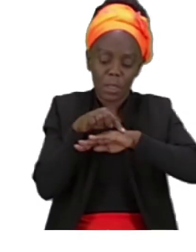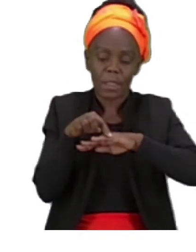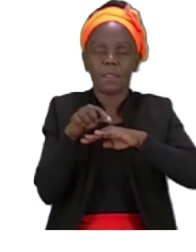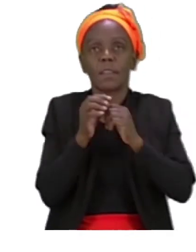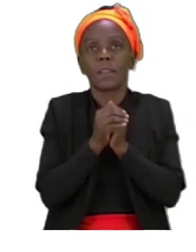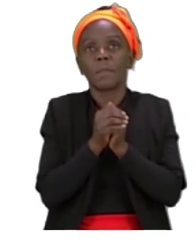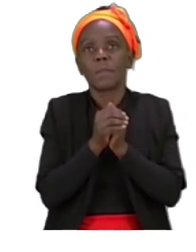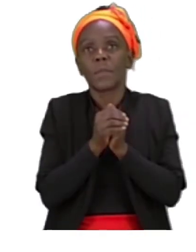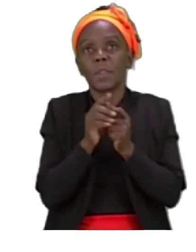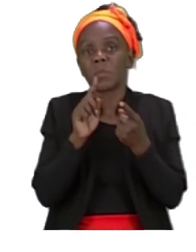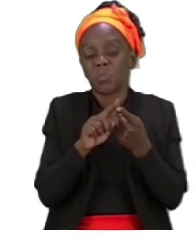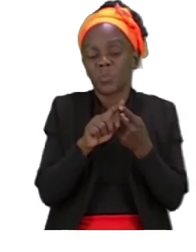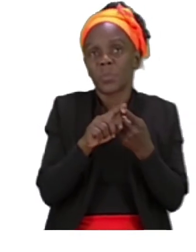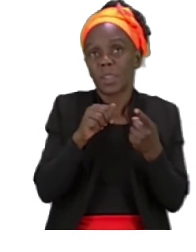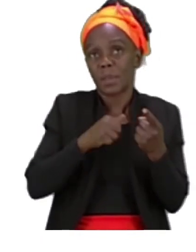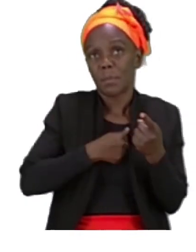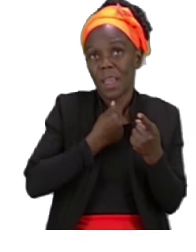it my,